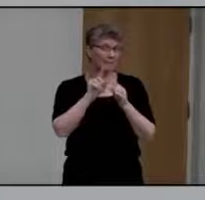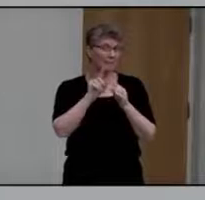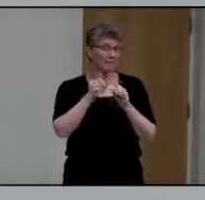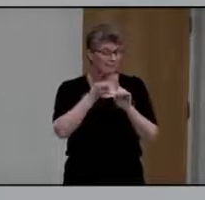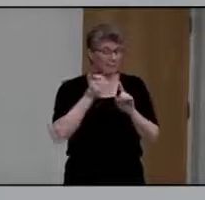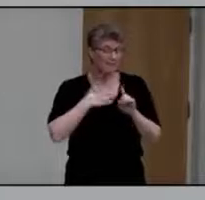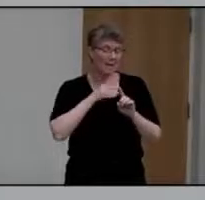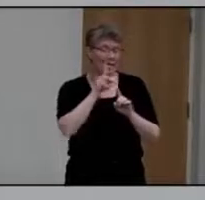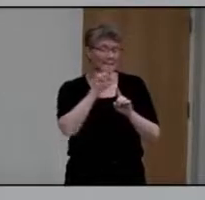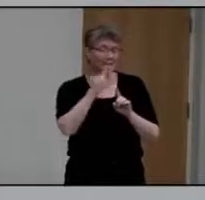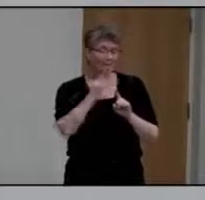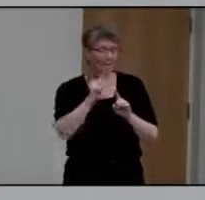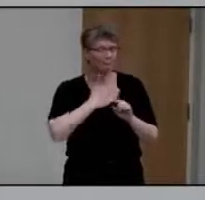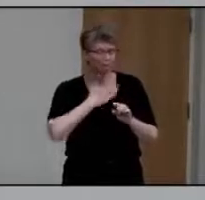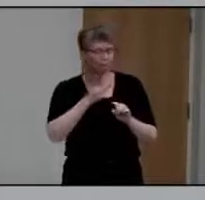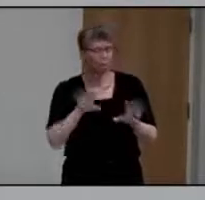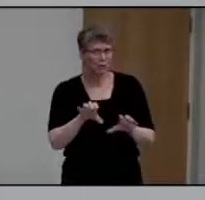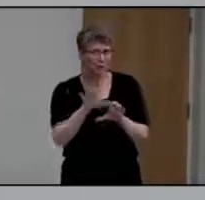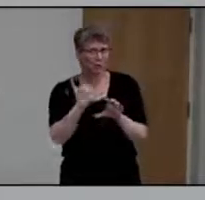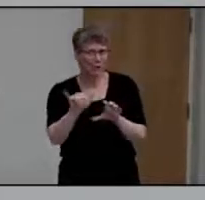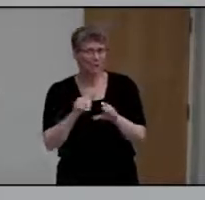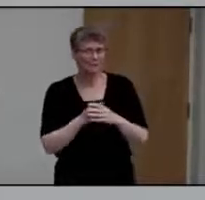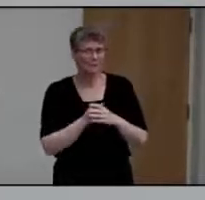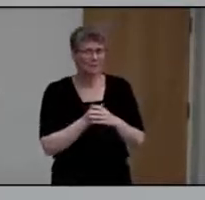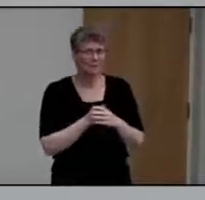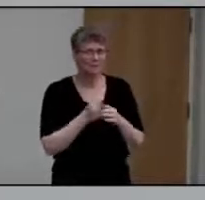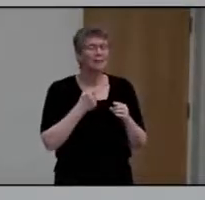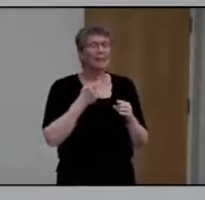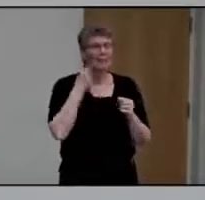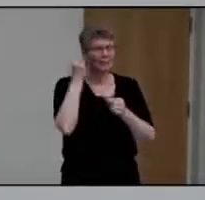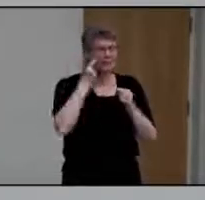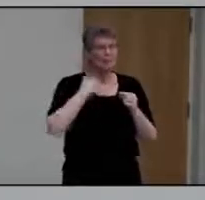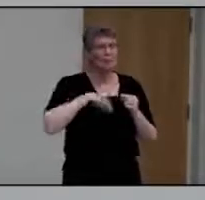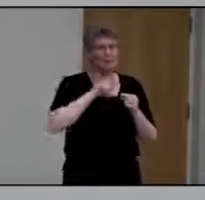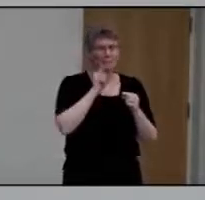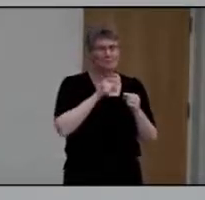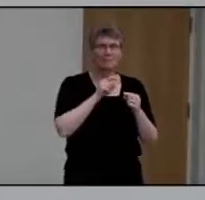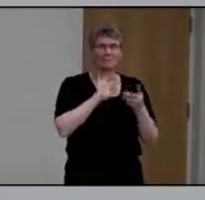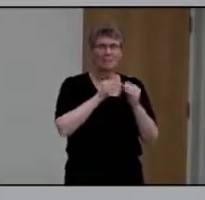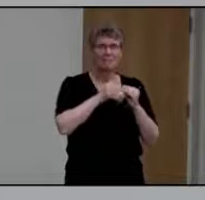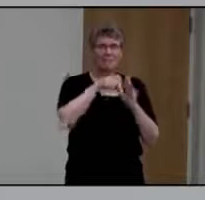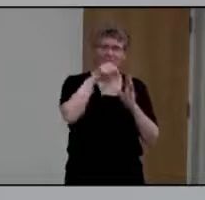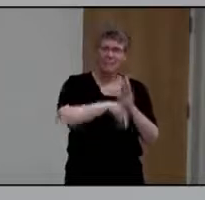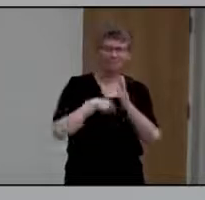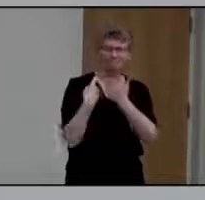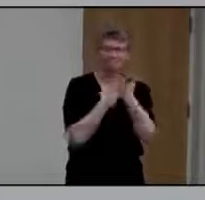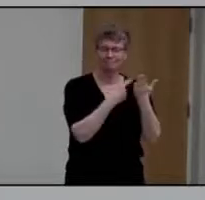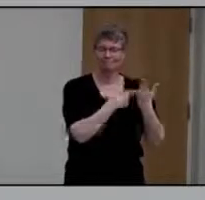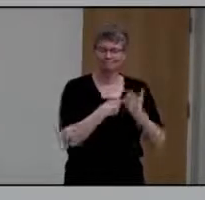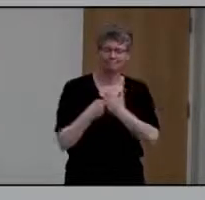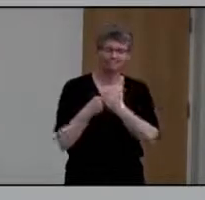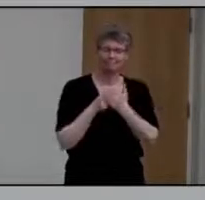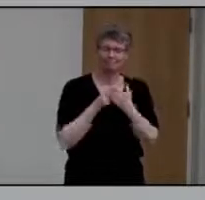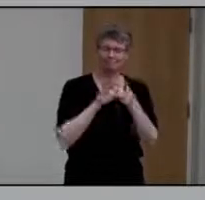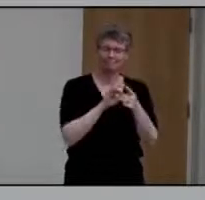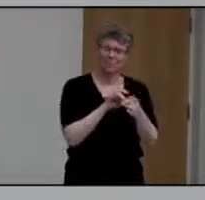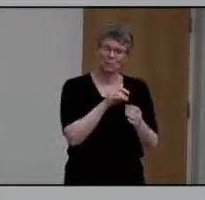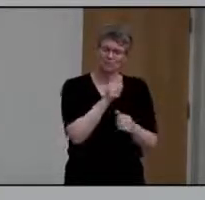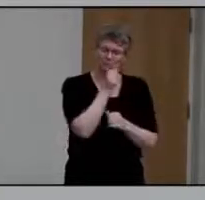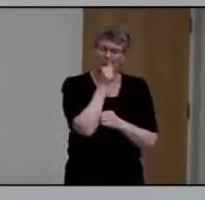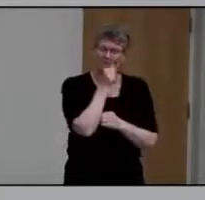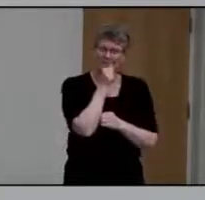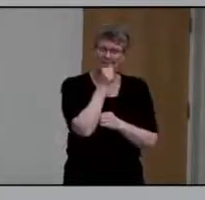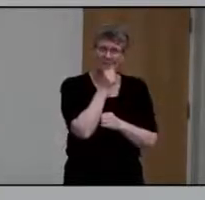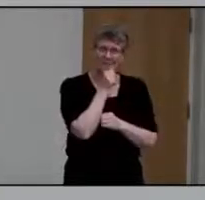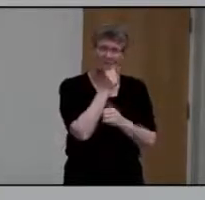have to be a little bit more sophisticated about privacy. We have to give privacy up to some degree in order